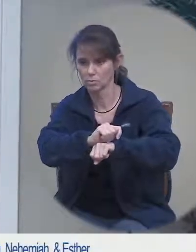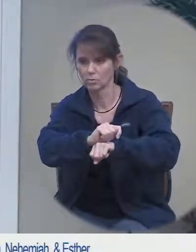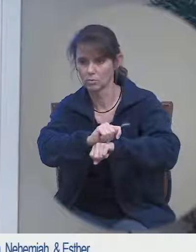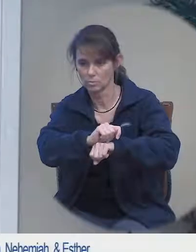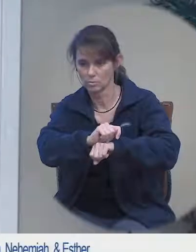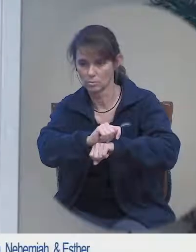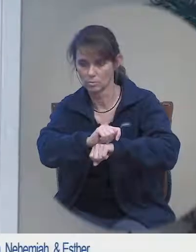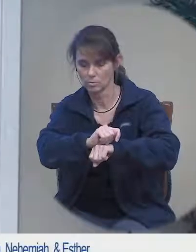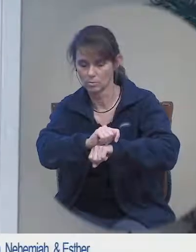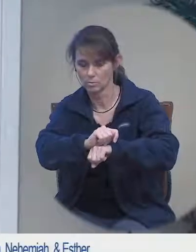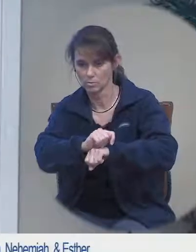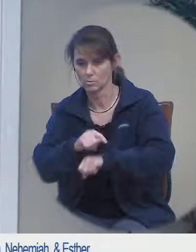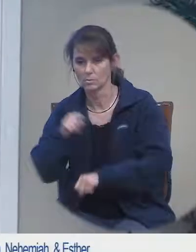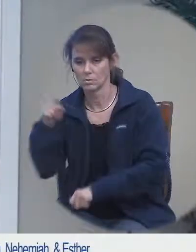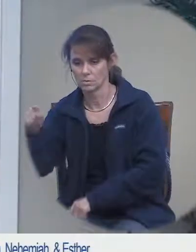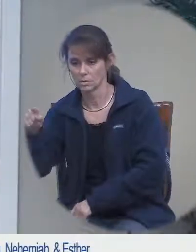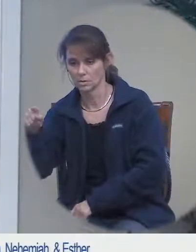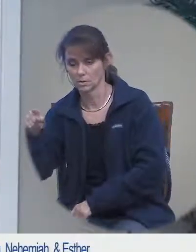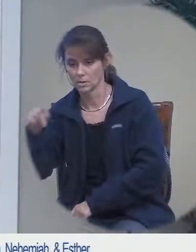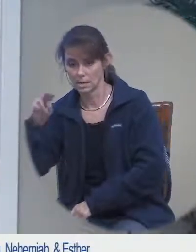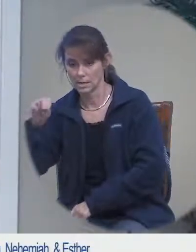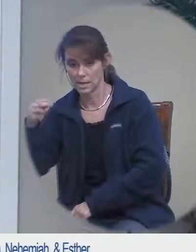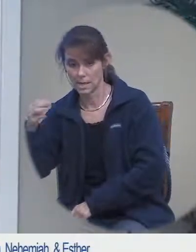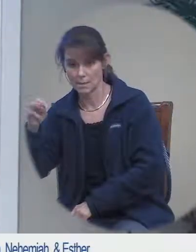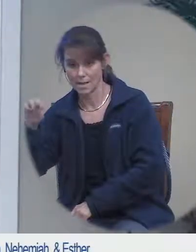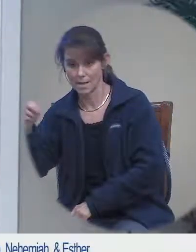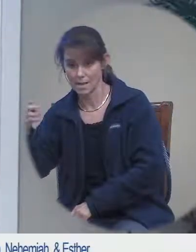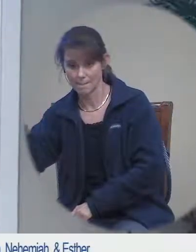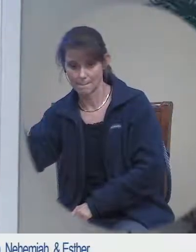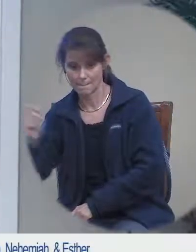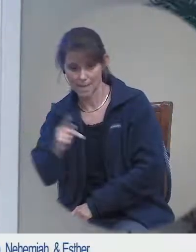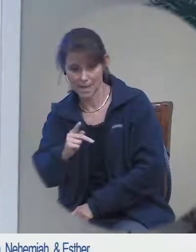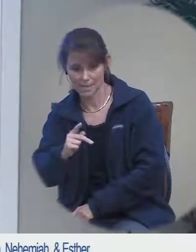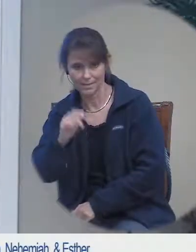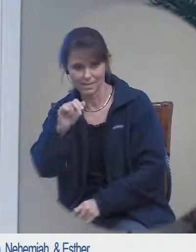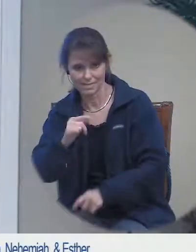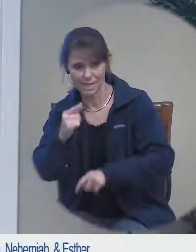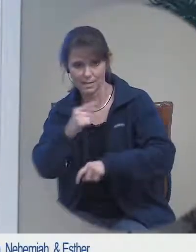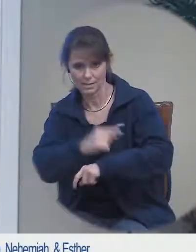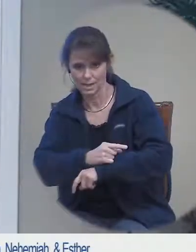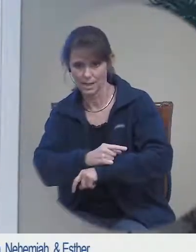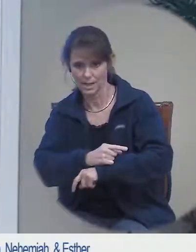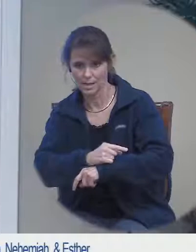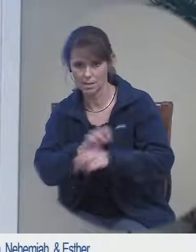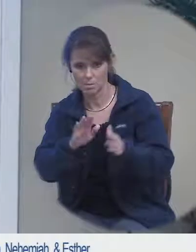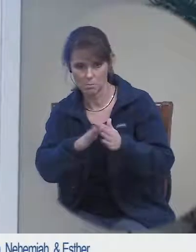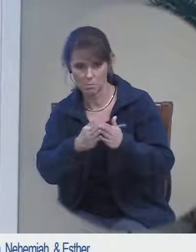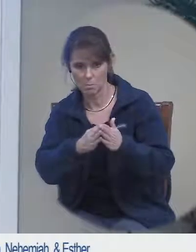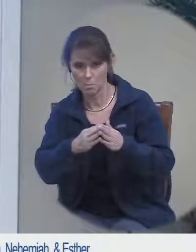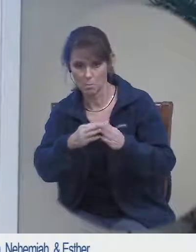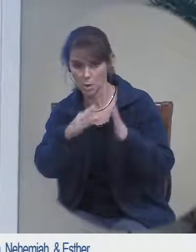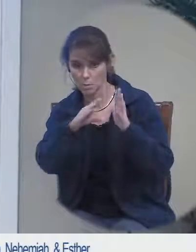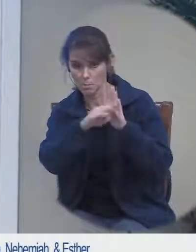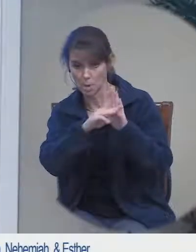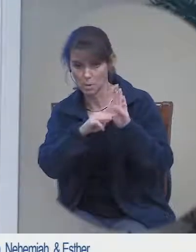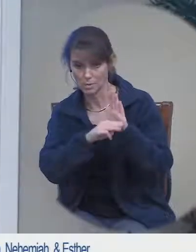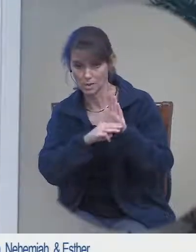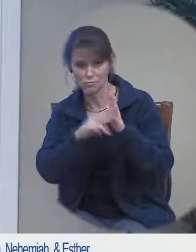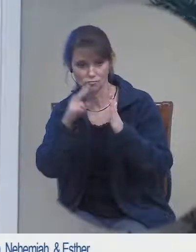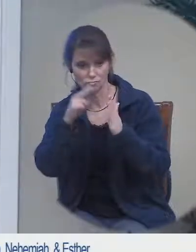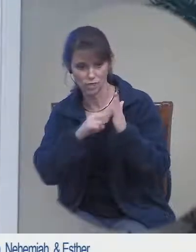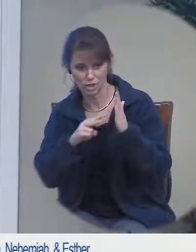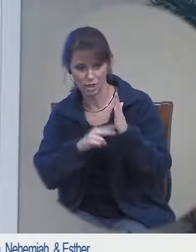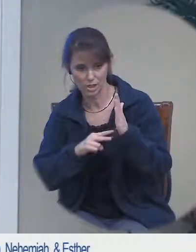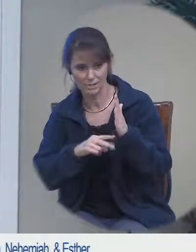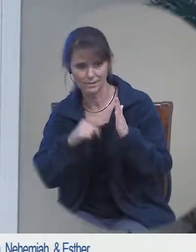on that day, they read aloud from the book of Moses in the hearing of the people, and there was found written in it that no Ammonite